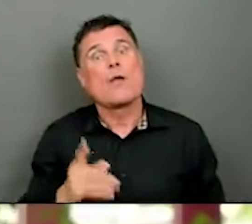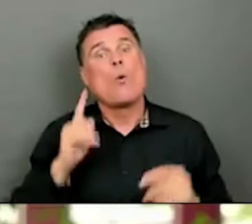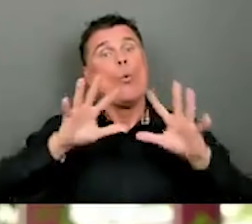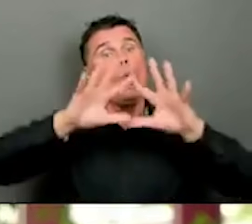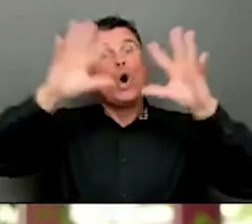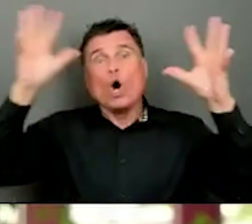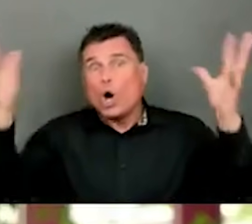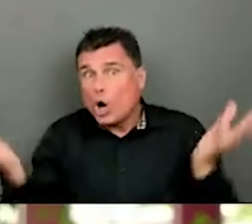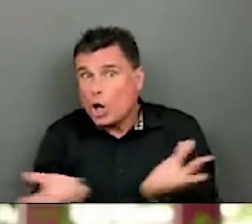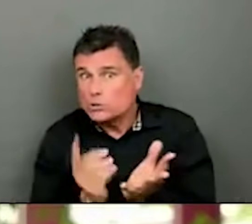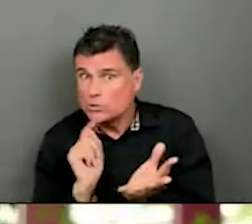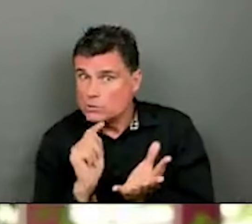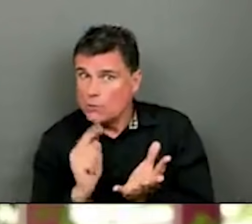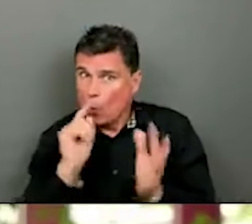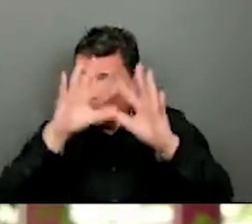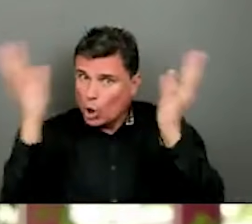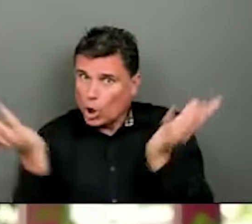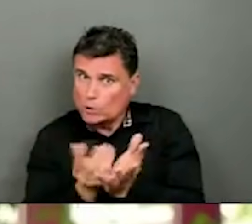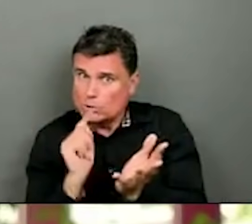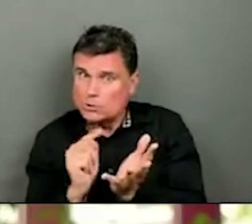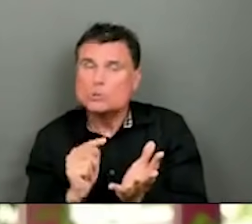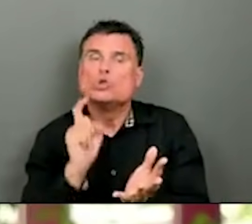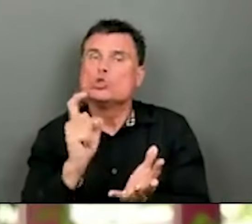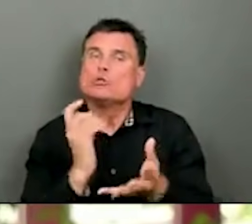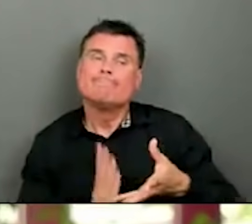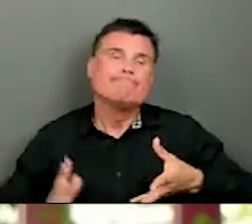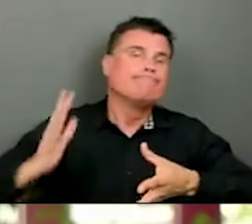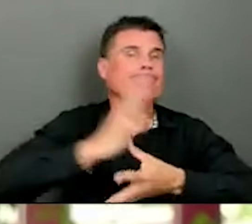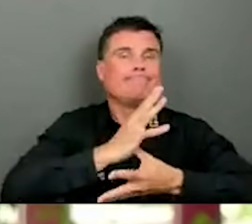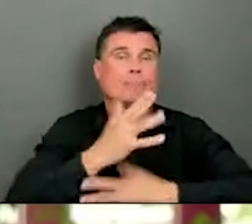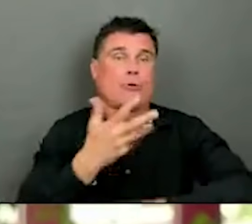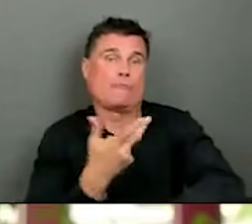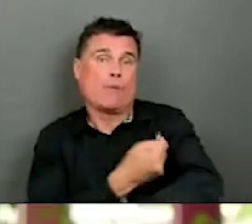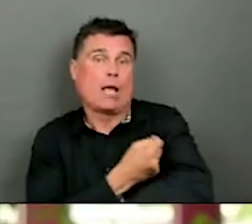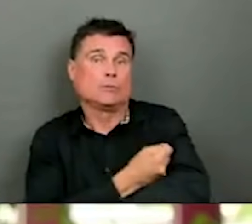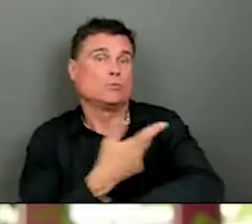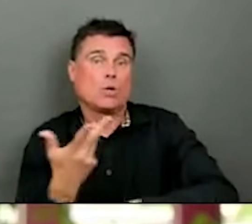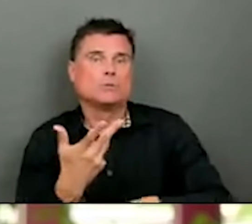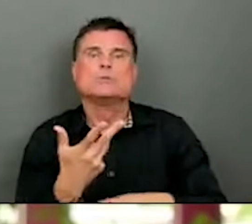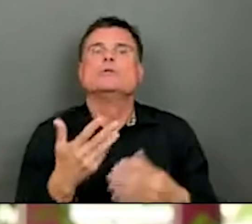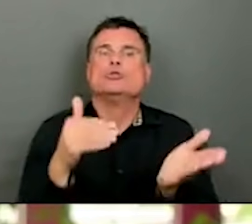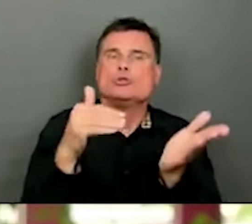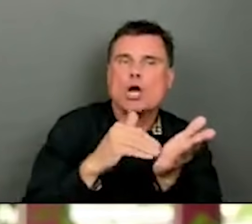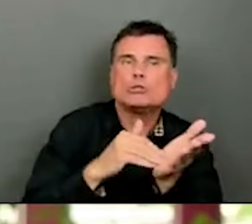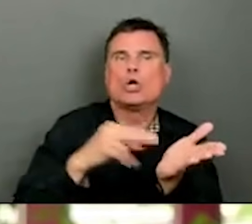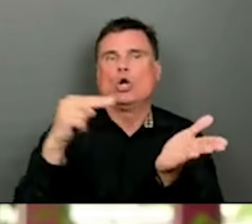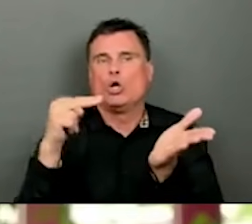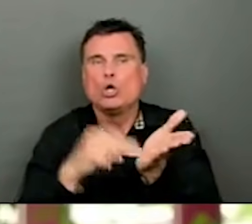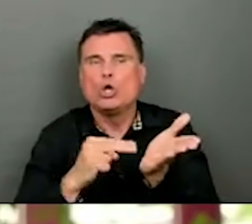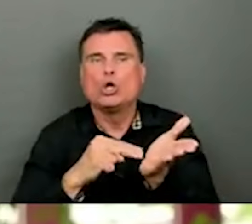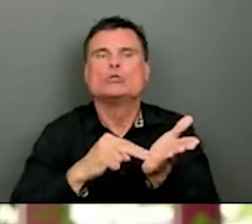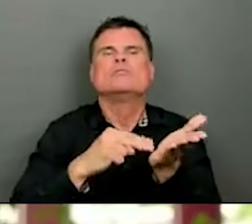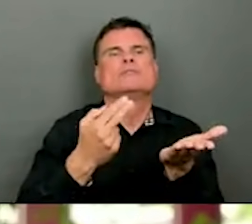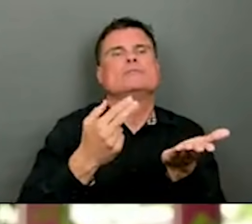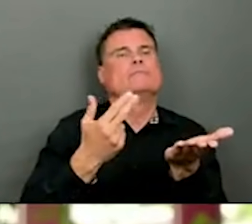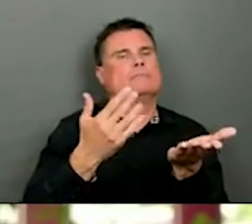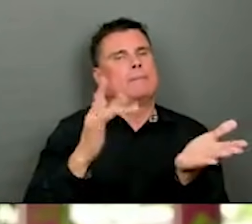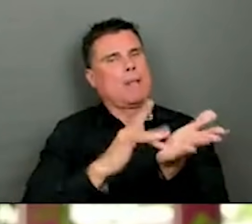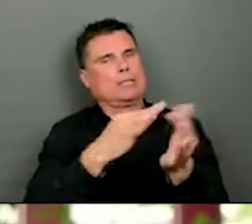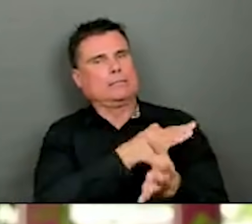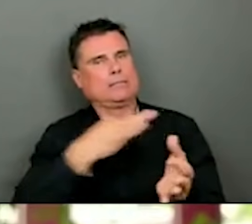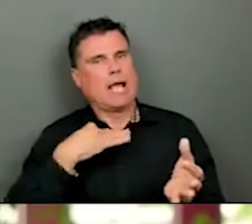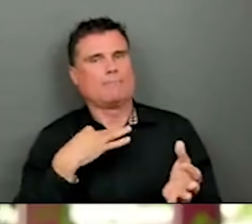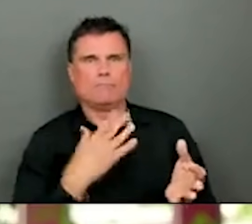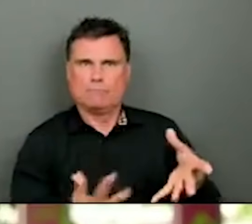be immunizing healthcare workers and people most at risk in communities around the world before we turn our